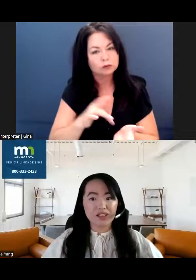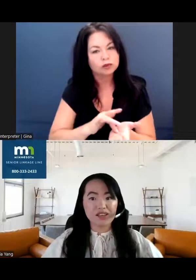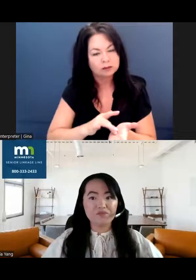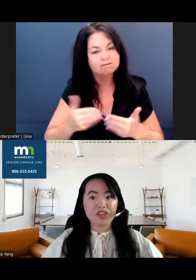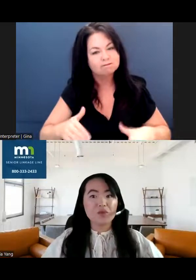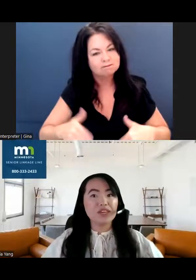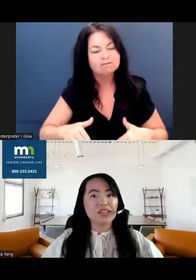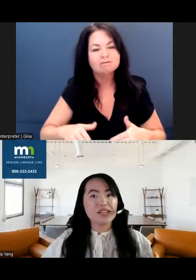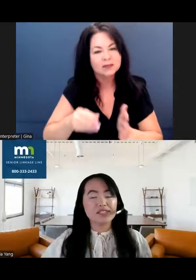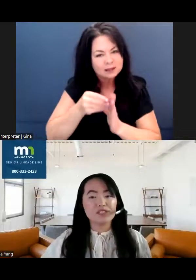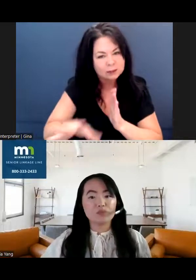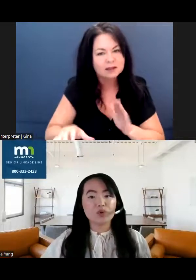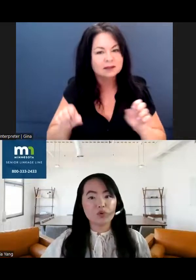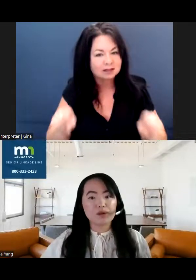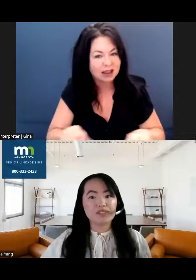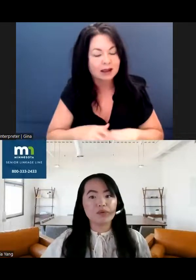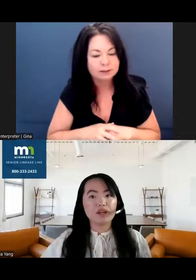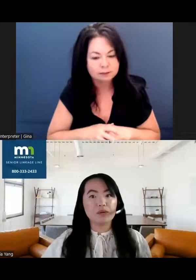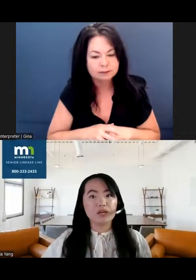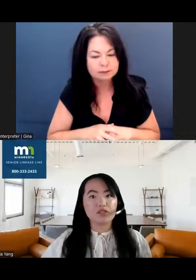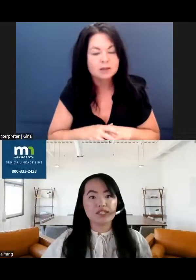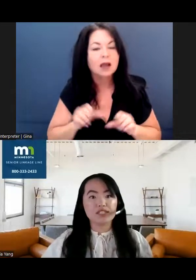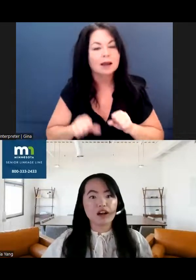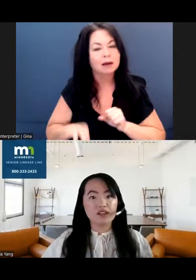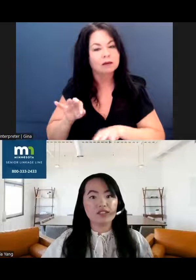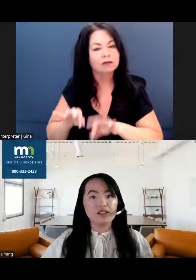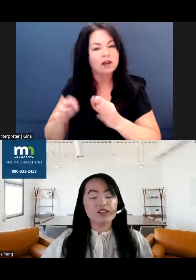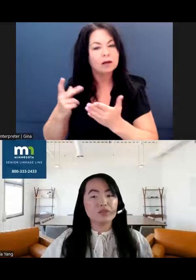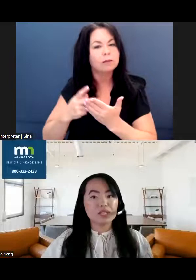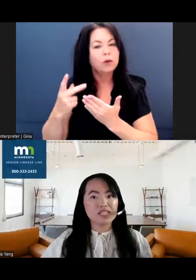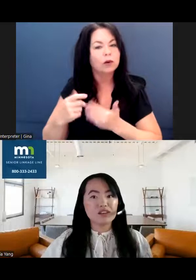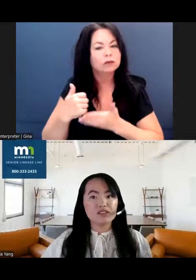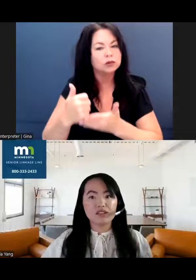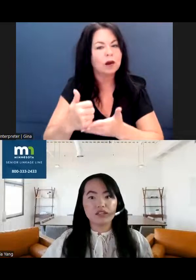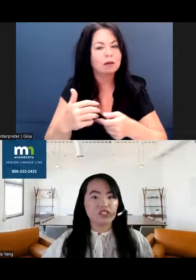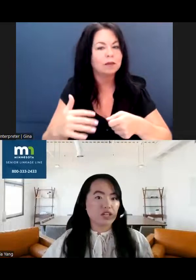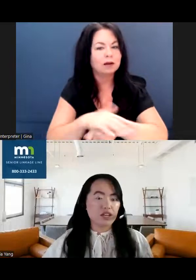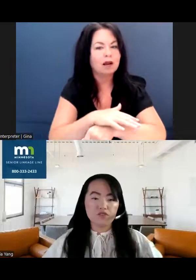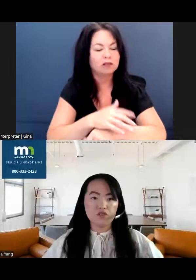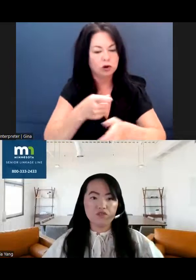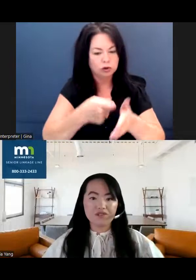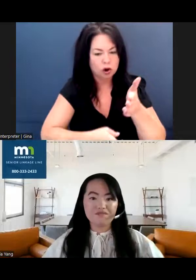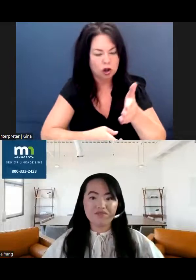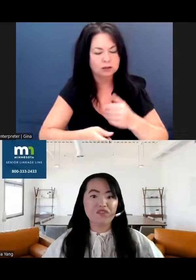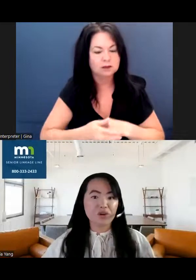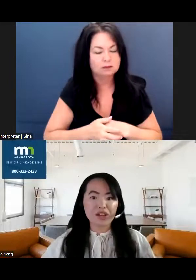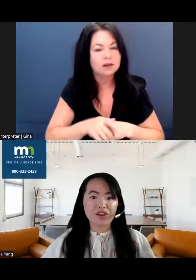fairly quickly. We can connect you to programs that will help cover these costs. So please call the Senior Linkage Line if you are ever at